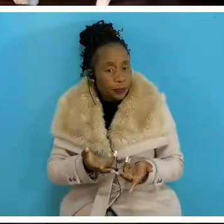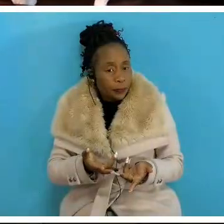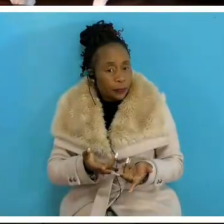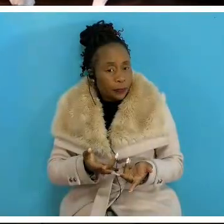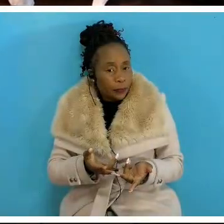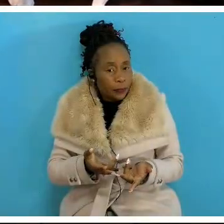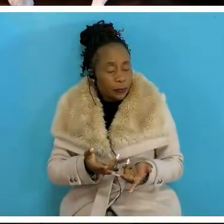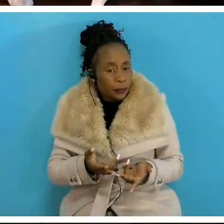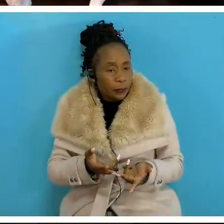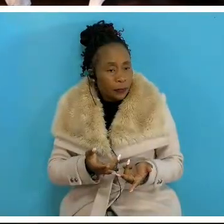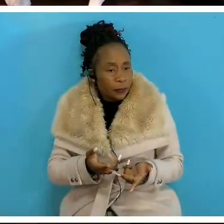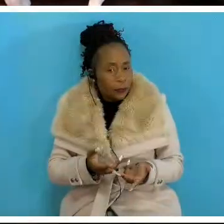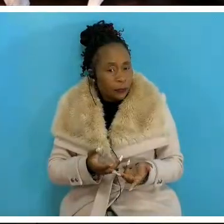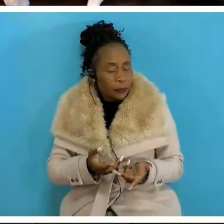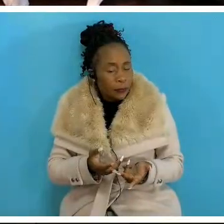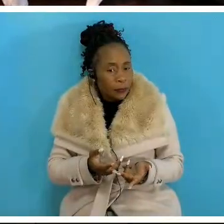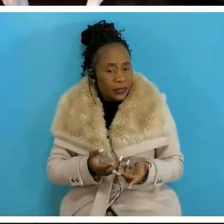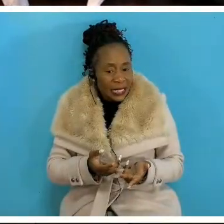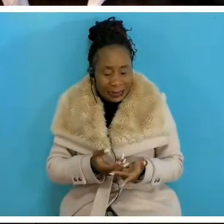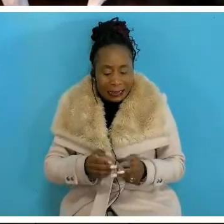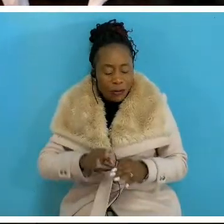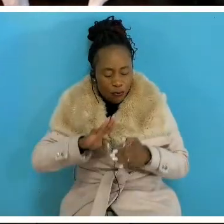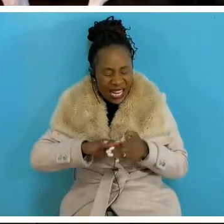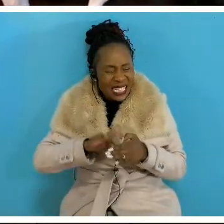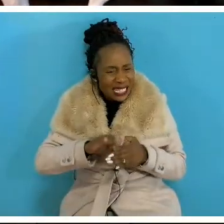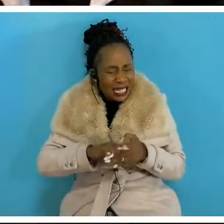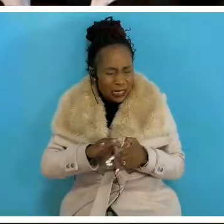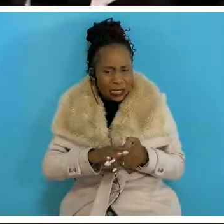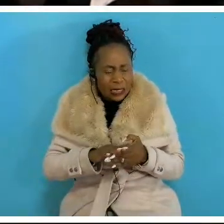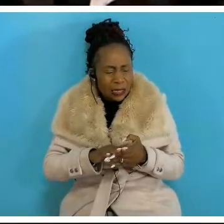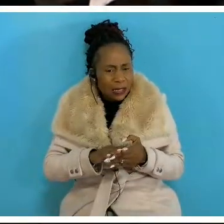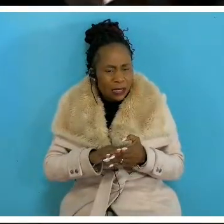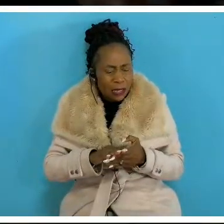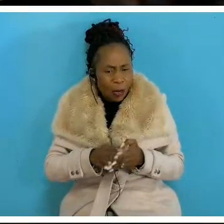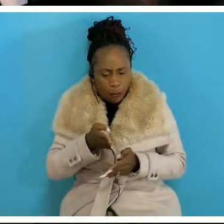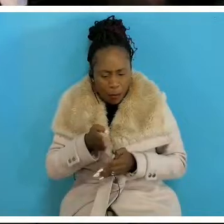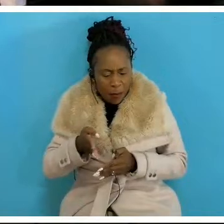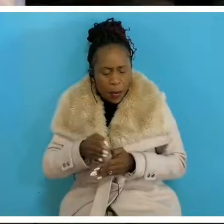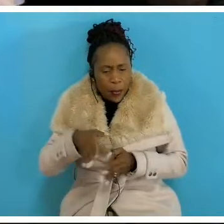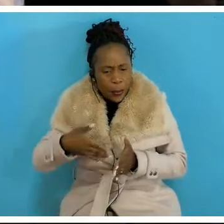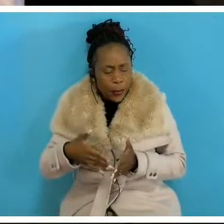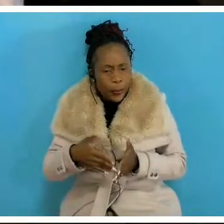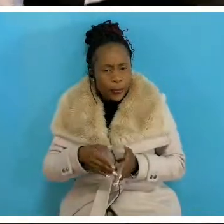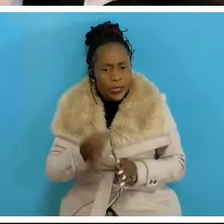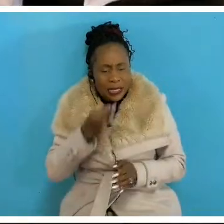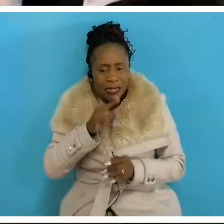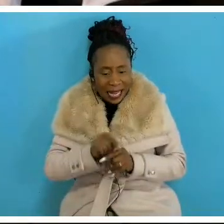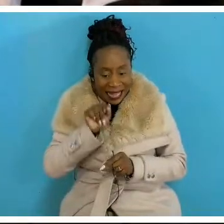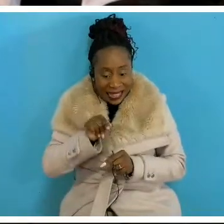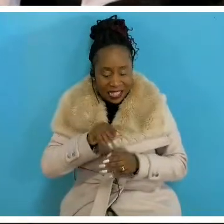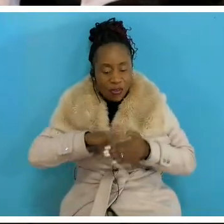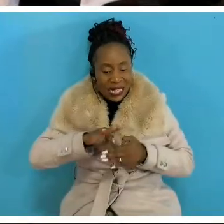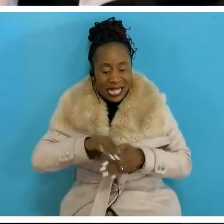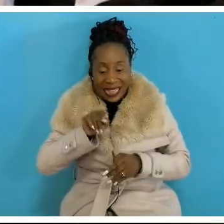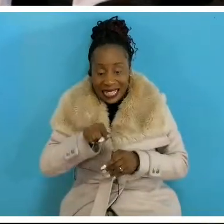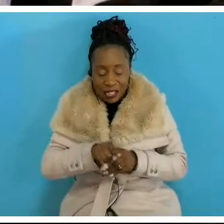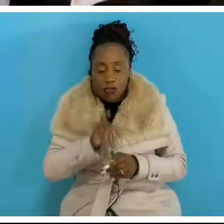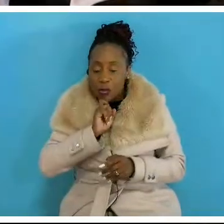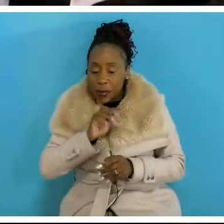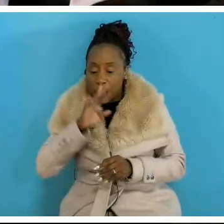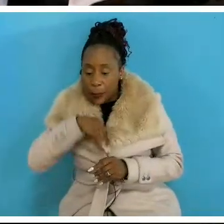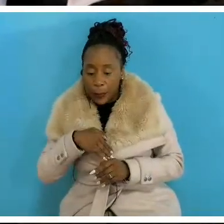a justifiable reason as to say, okay, but this is the reason why this one was not